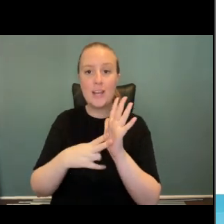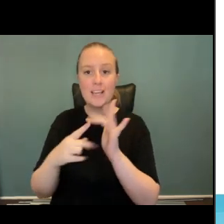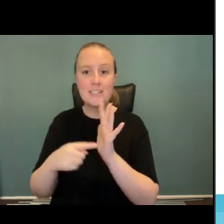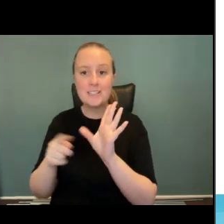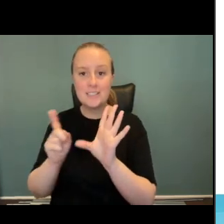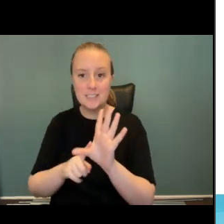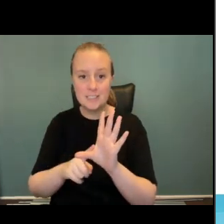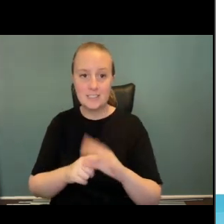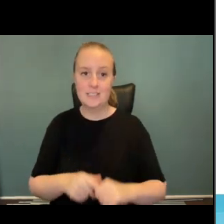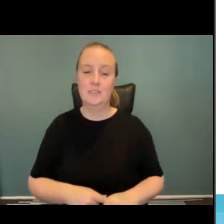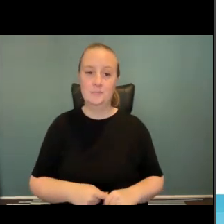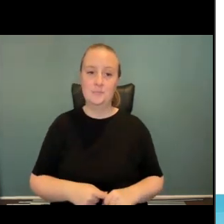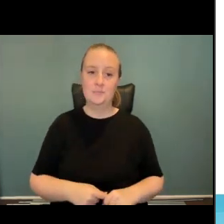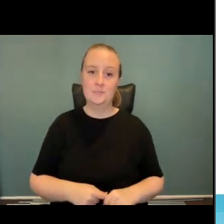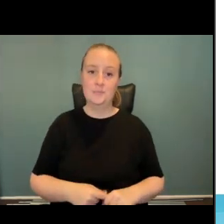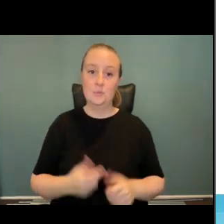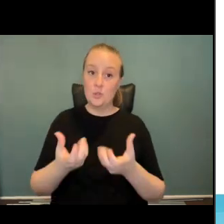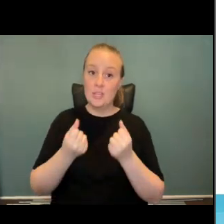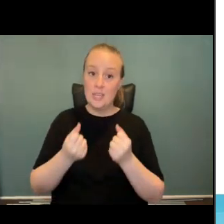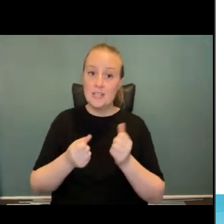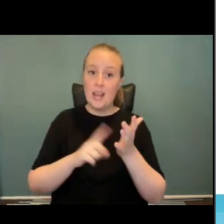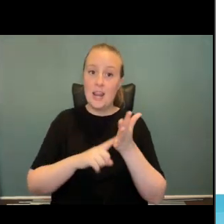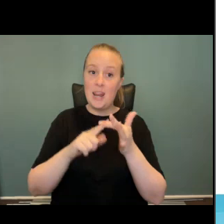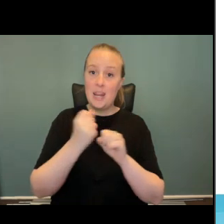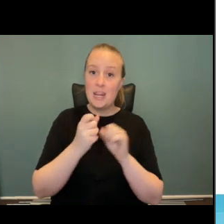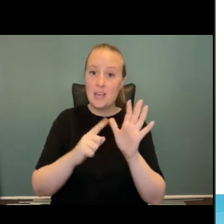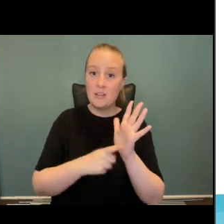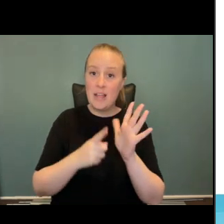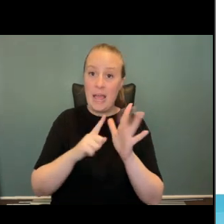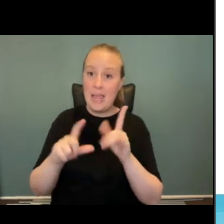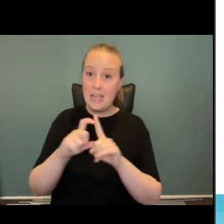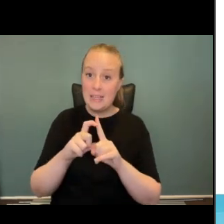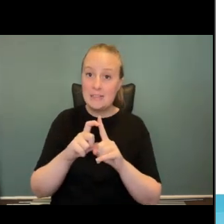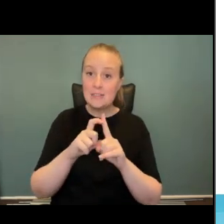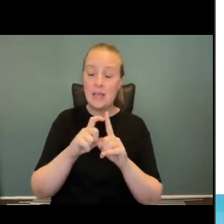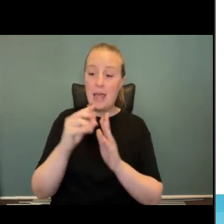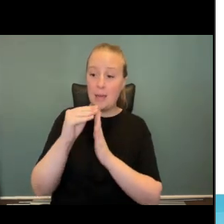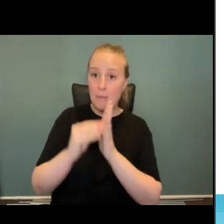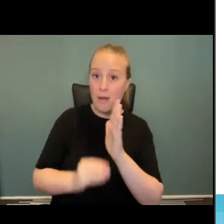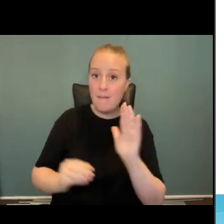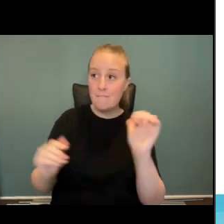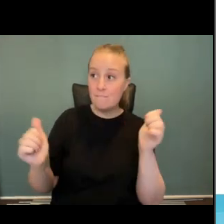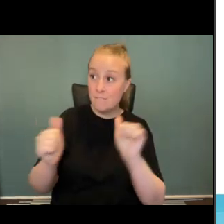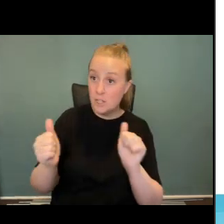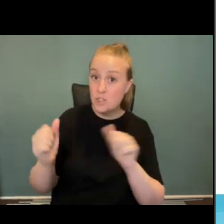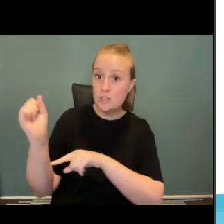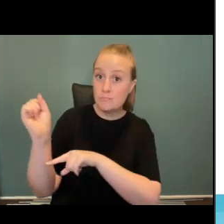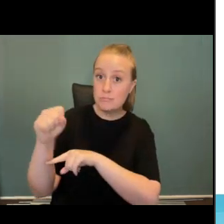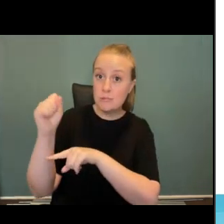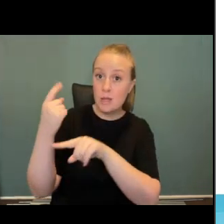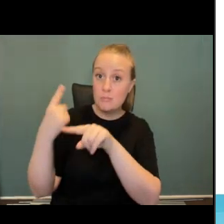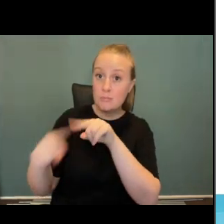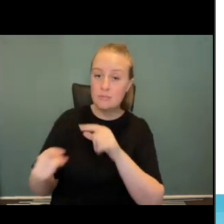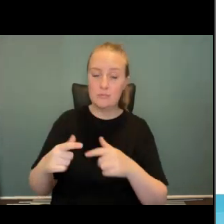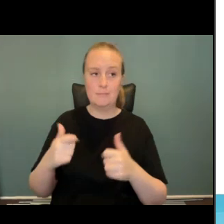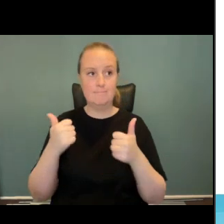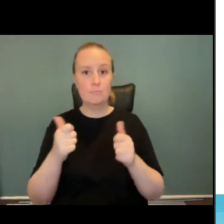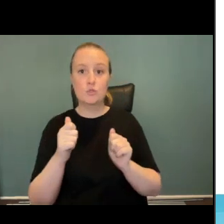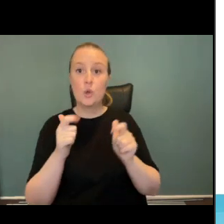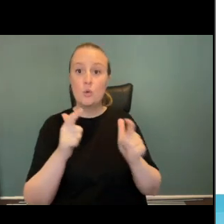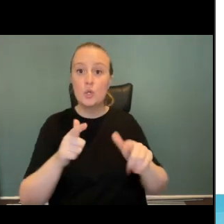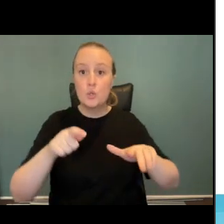get our legal aid application and we're off to court waiting for 3 hours to be listed on, what can the court actually do? So